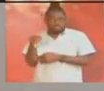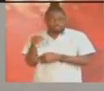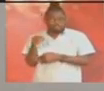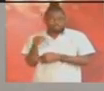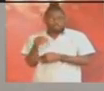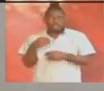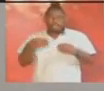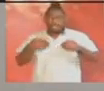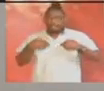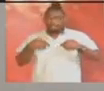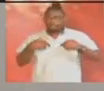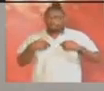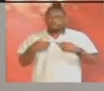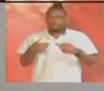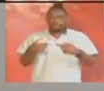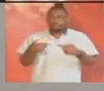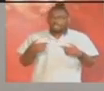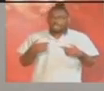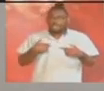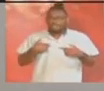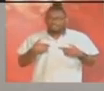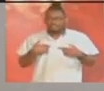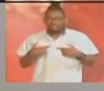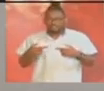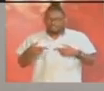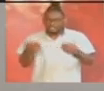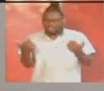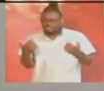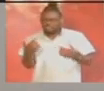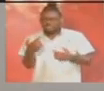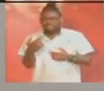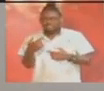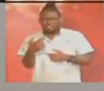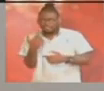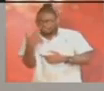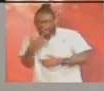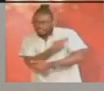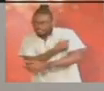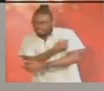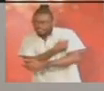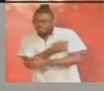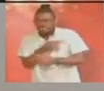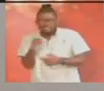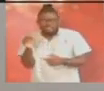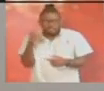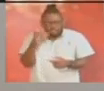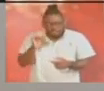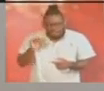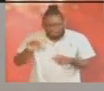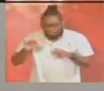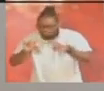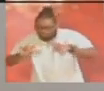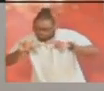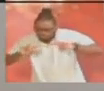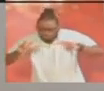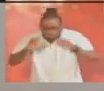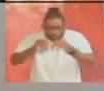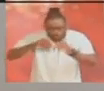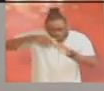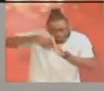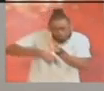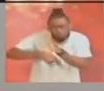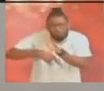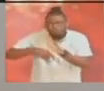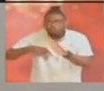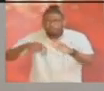effects of the vaccine that's in the global literature. This has also been clinically evaluated. At the request of the Ministry of Health, for